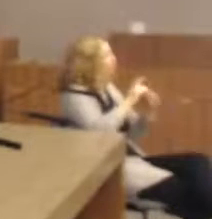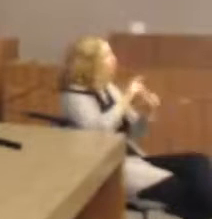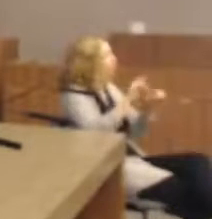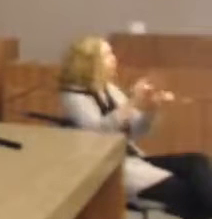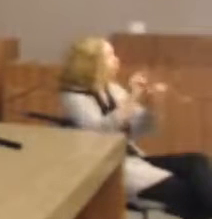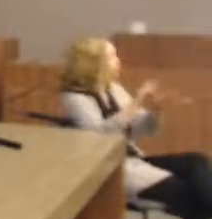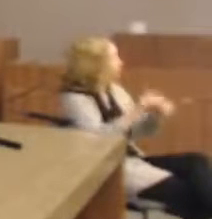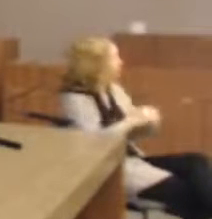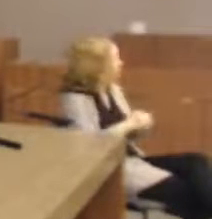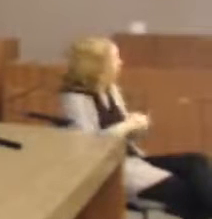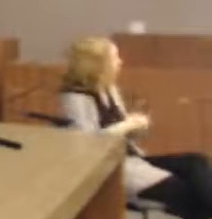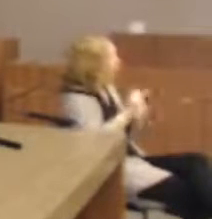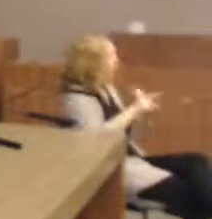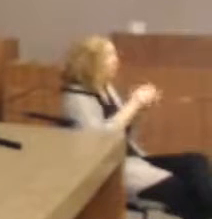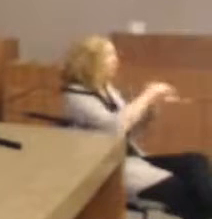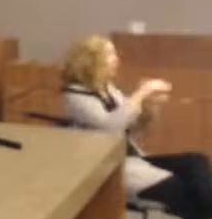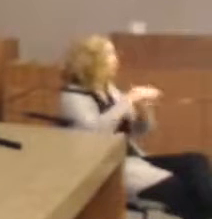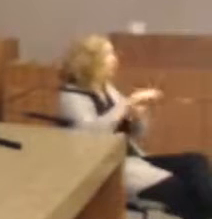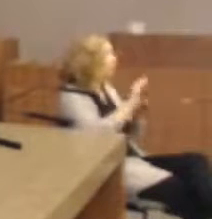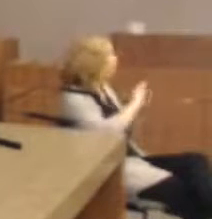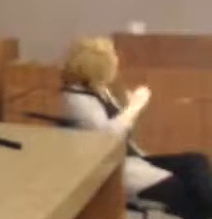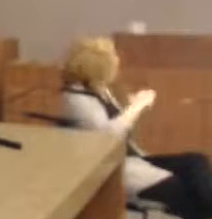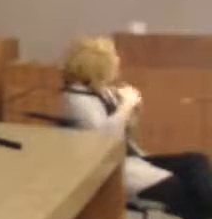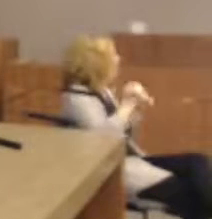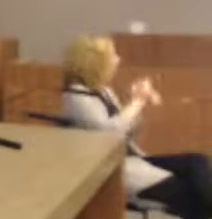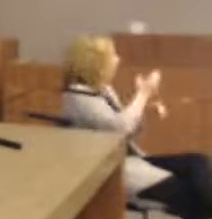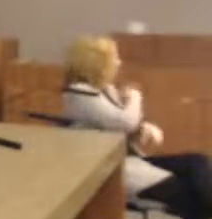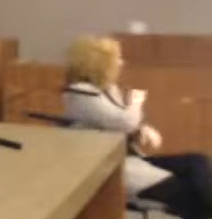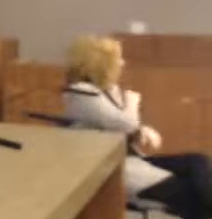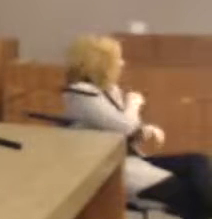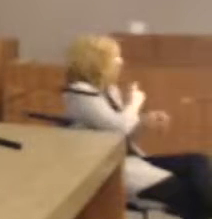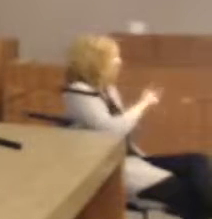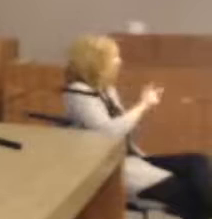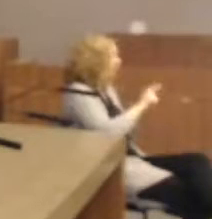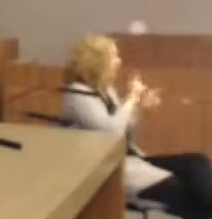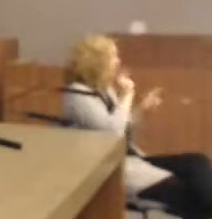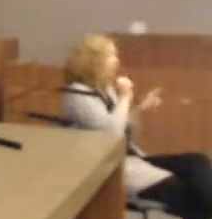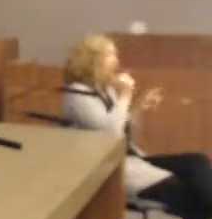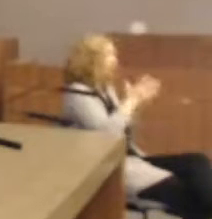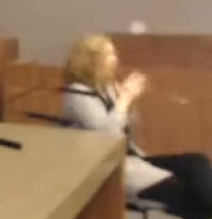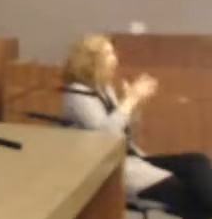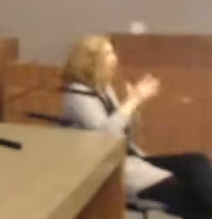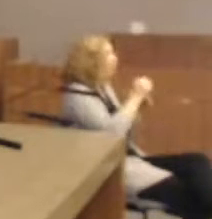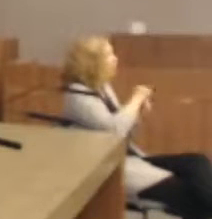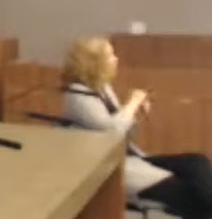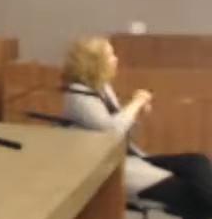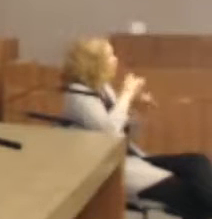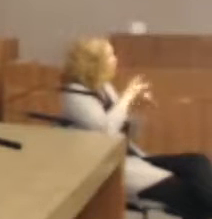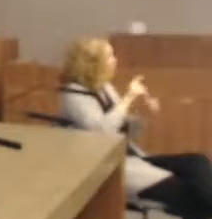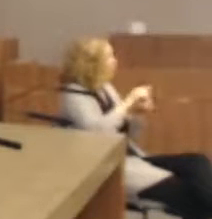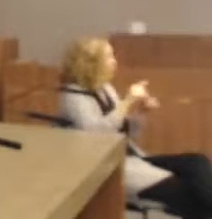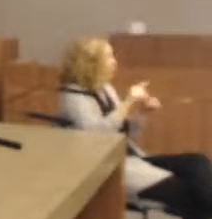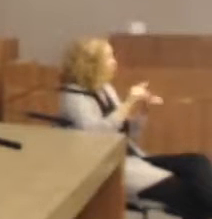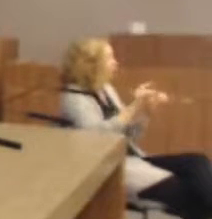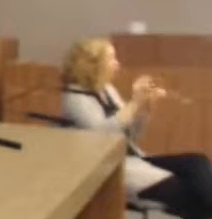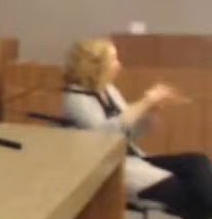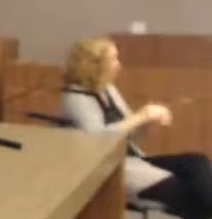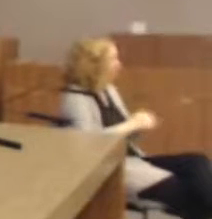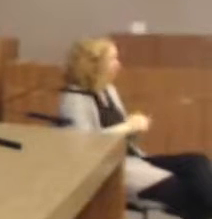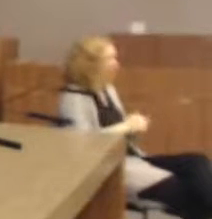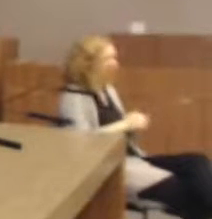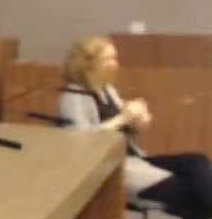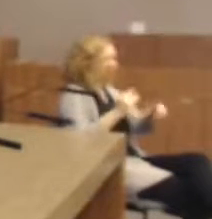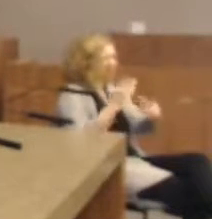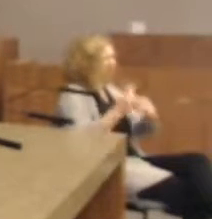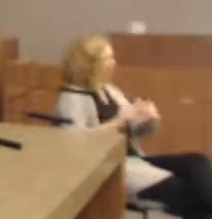all of our community organizations, all of our community health clinics, and they don't get a lot of good training on trauma. There's just not. There's you